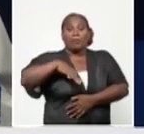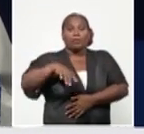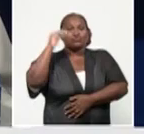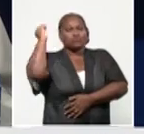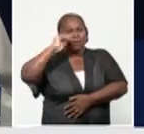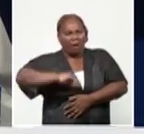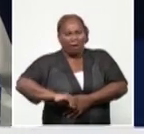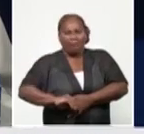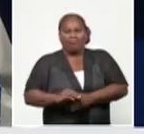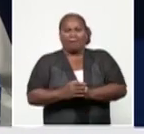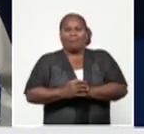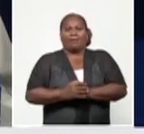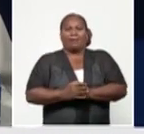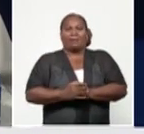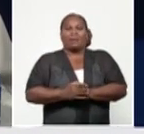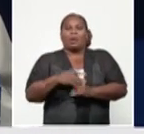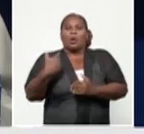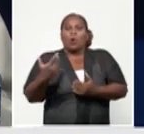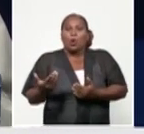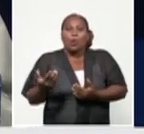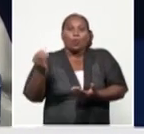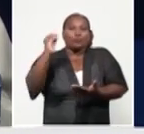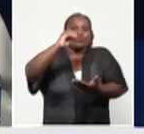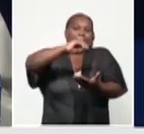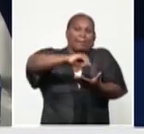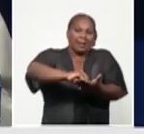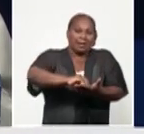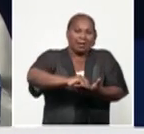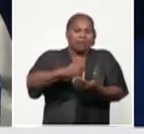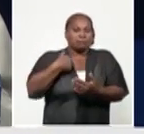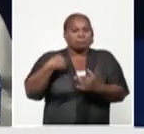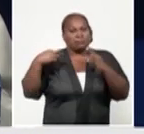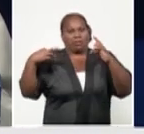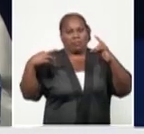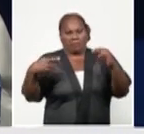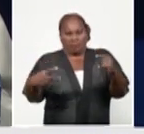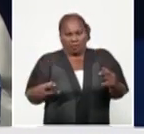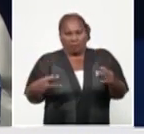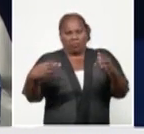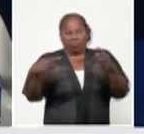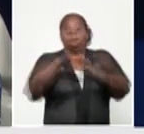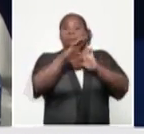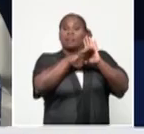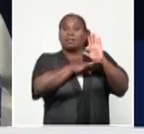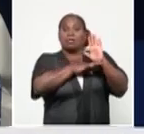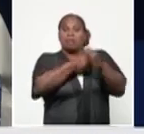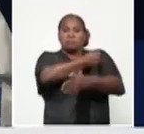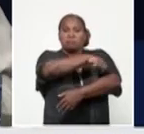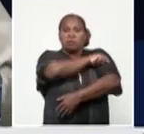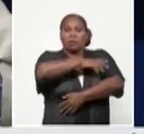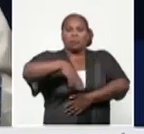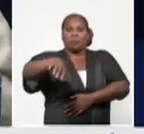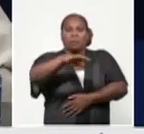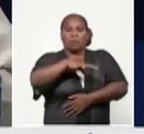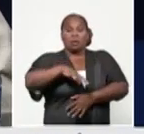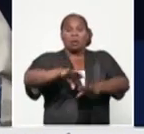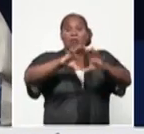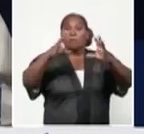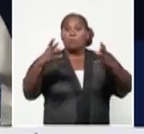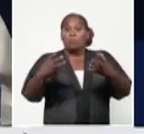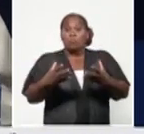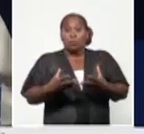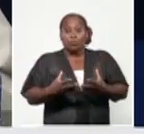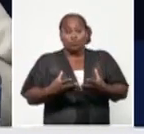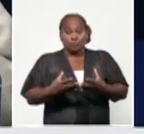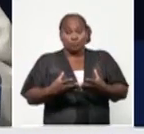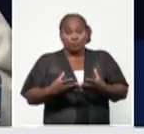And we will overcome this pandemic, but only with the effort and collaboration of all.